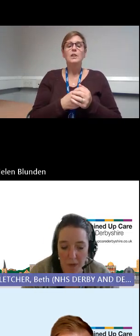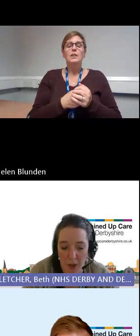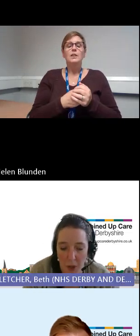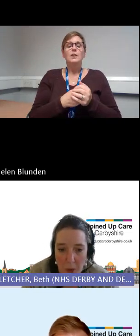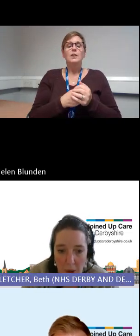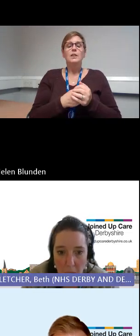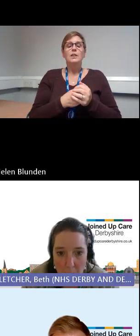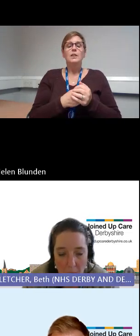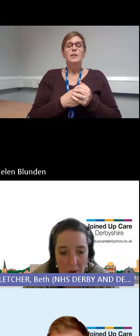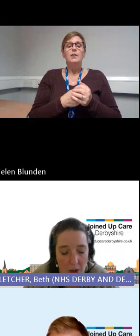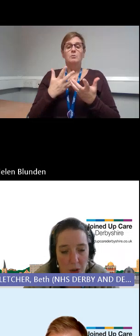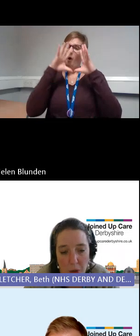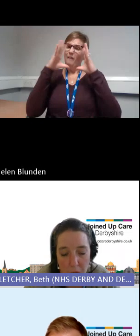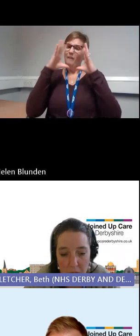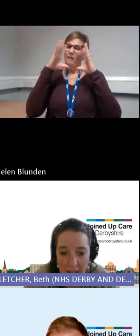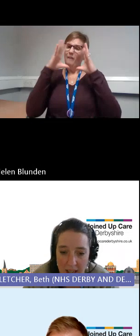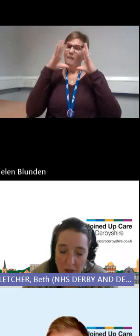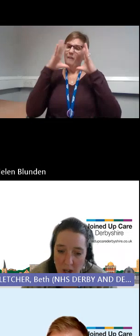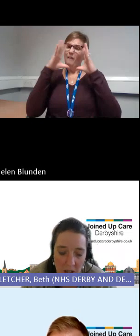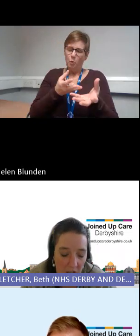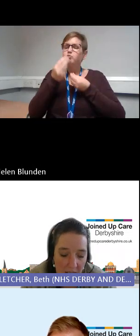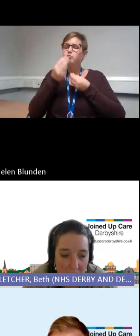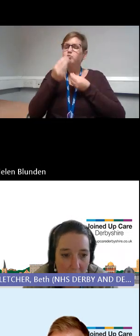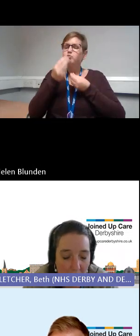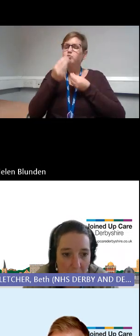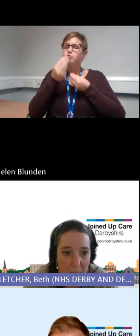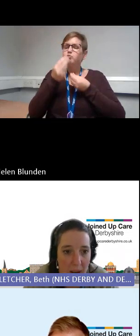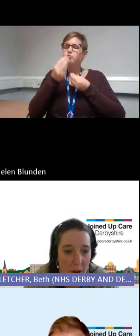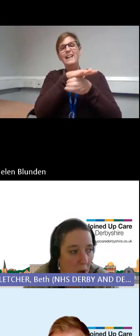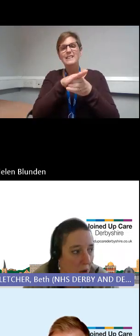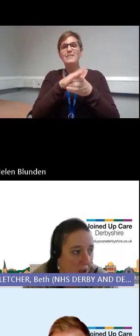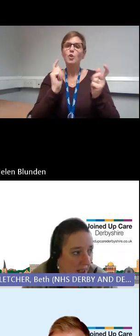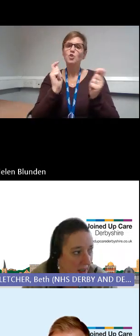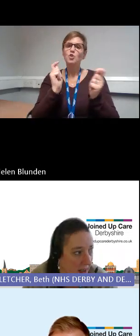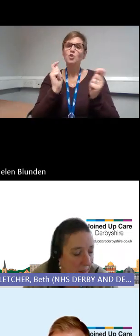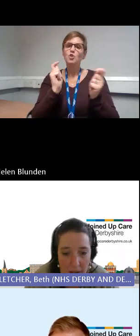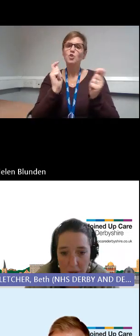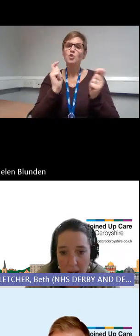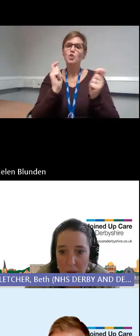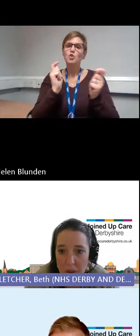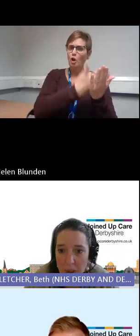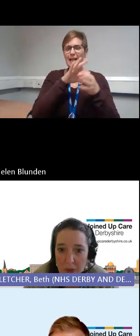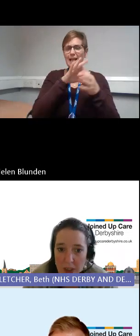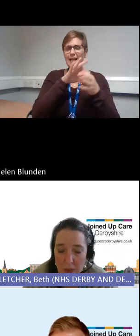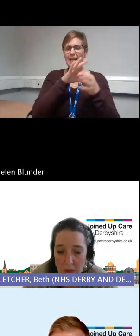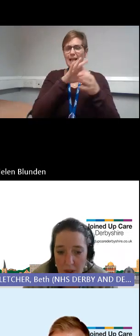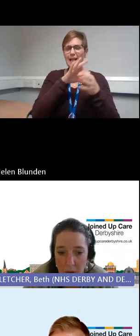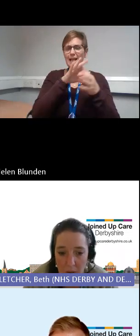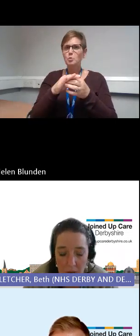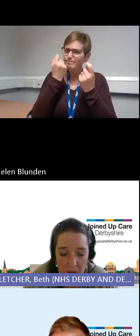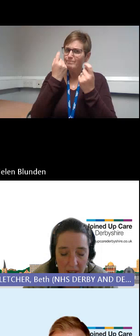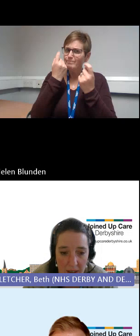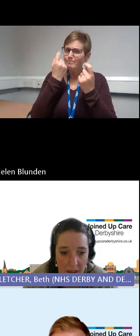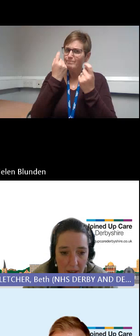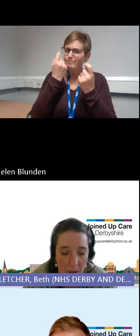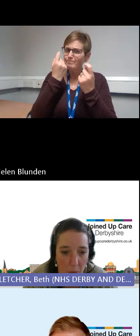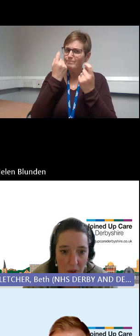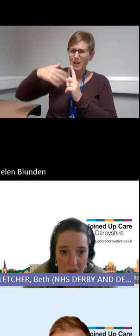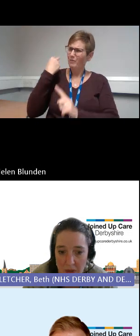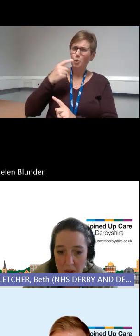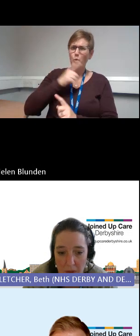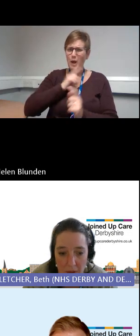an overview, a talk through the case for change, and that's a document about understanding the background of this review and